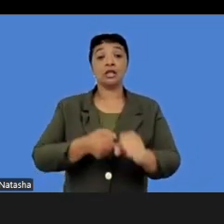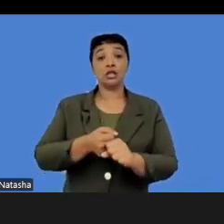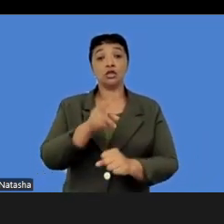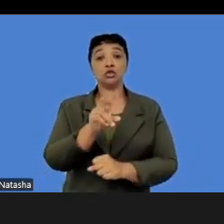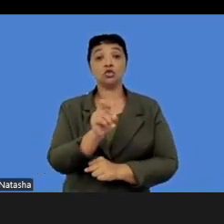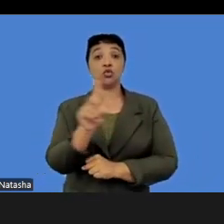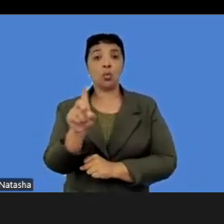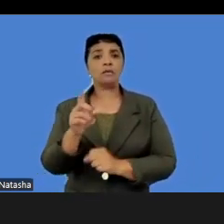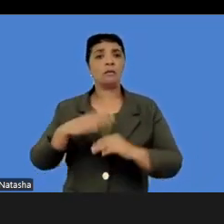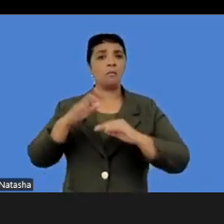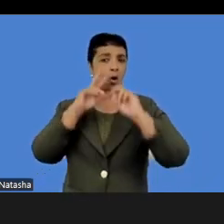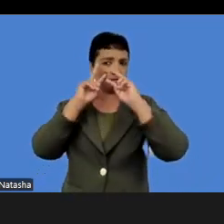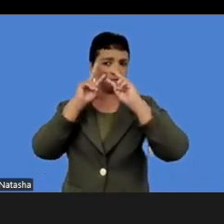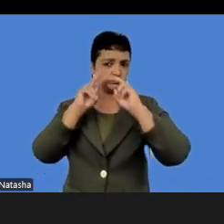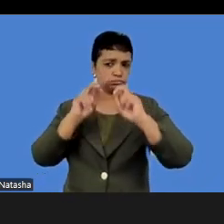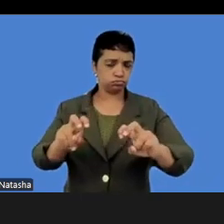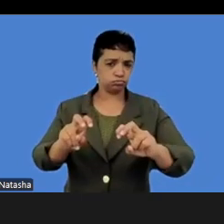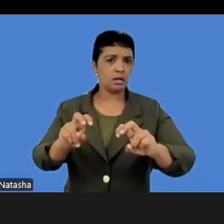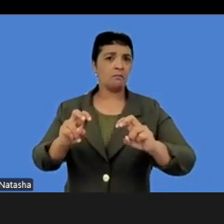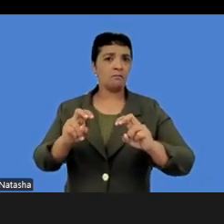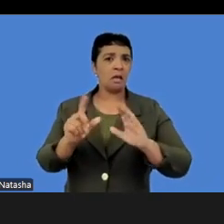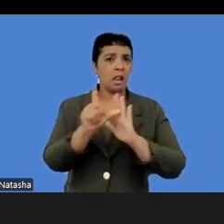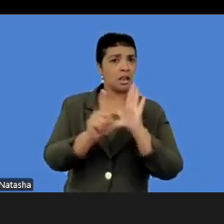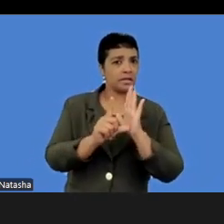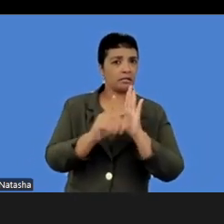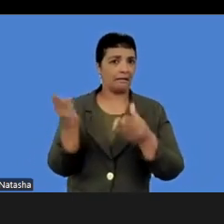inquest, which then